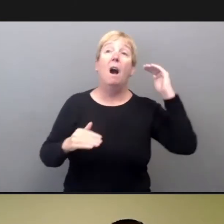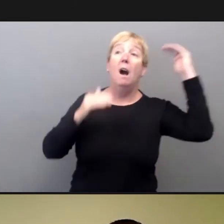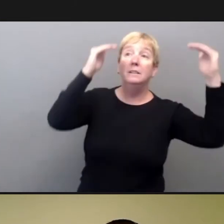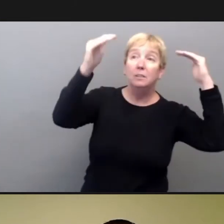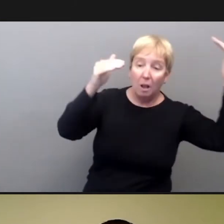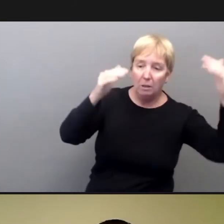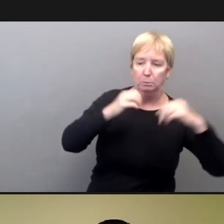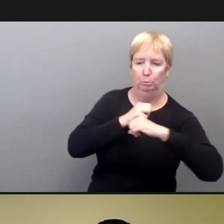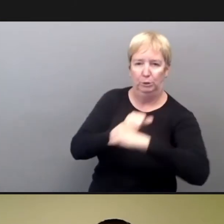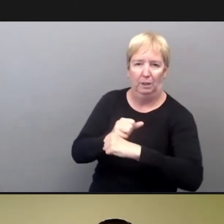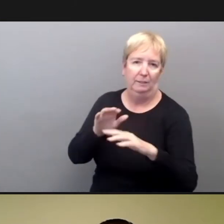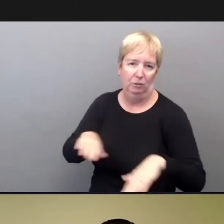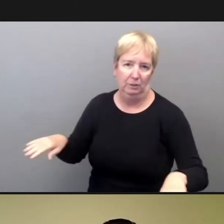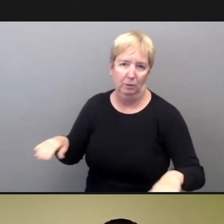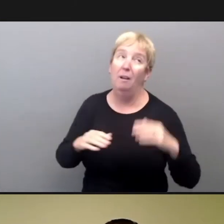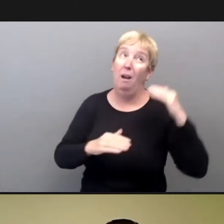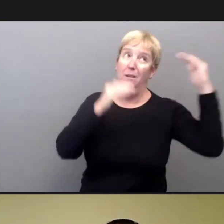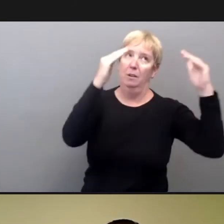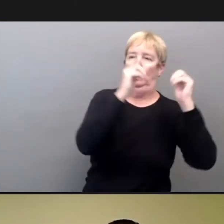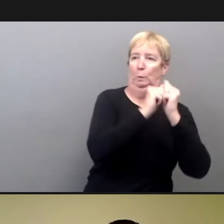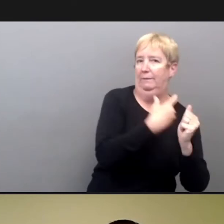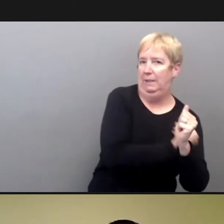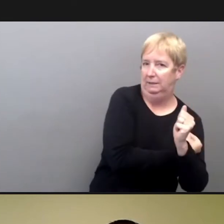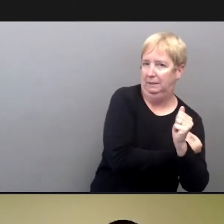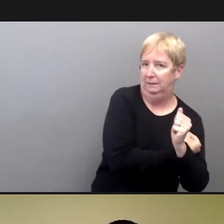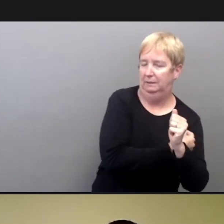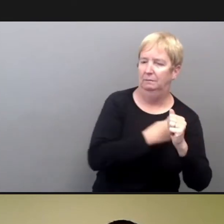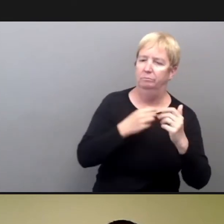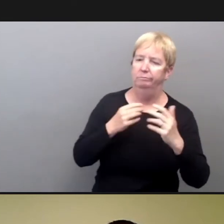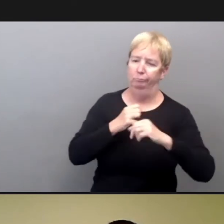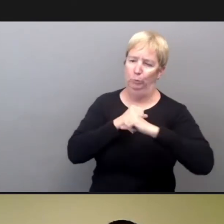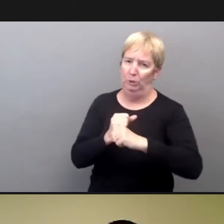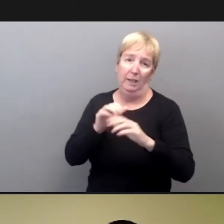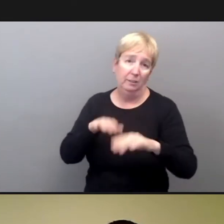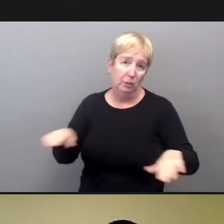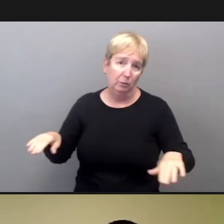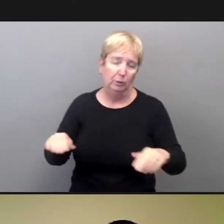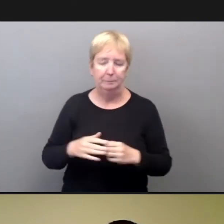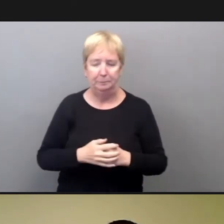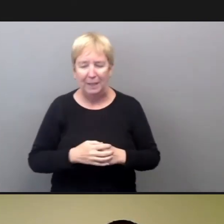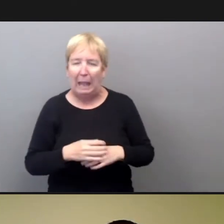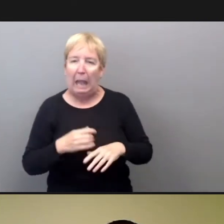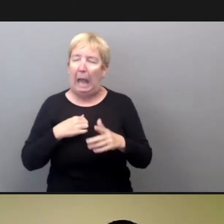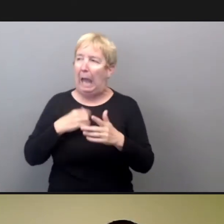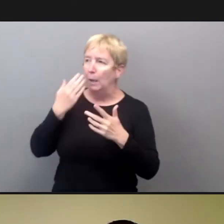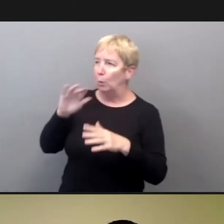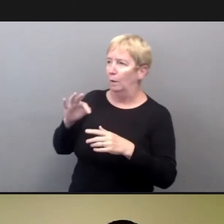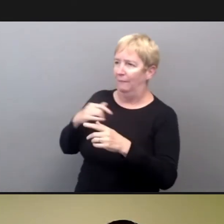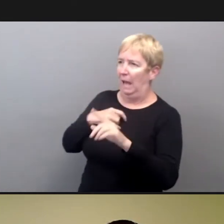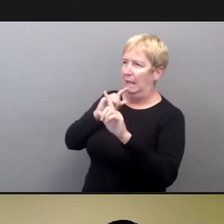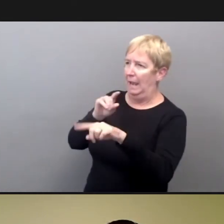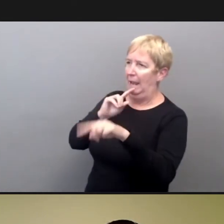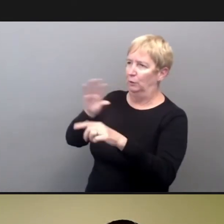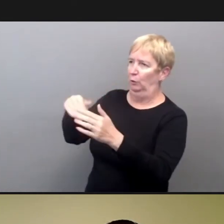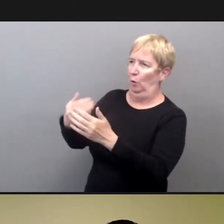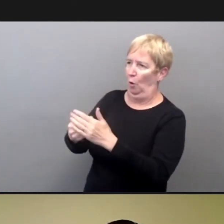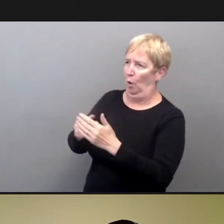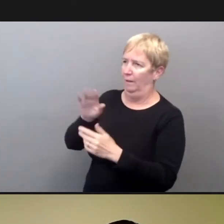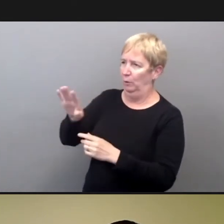being vaccinated. So I don't know if I covered every one of your questions. I dropped my pen on the floor and I was trying to write them down,